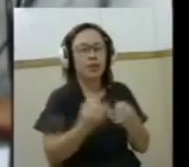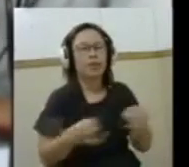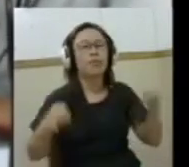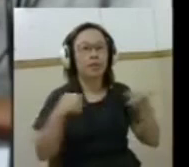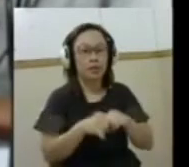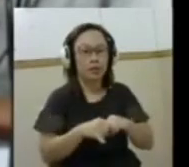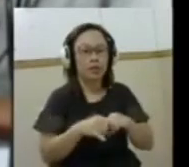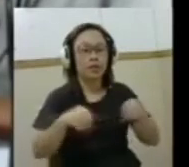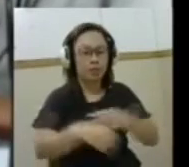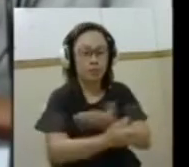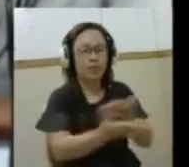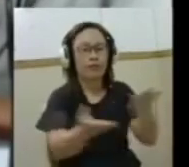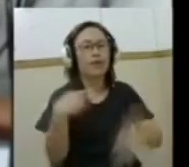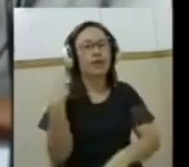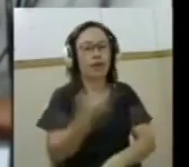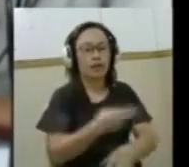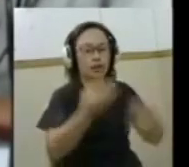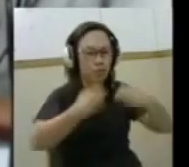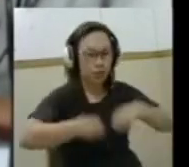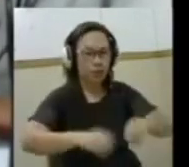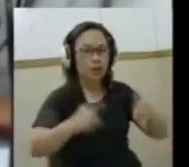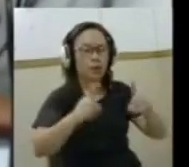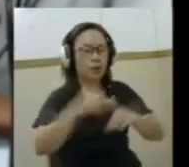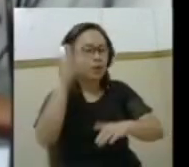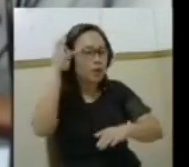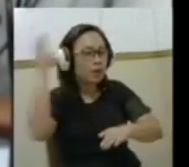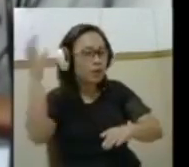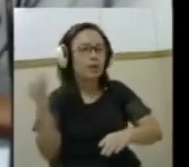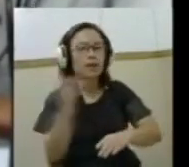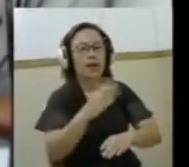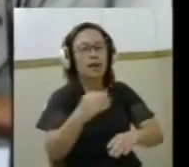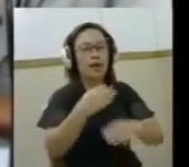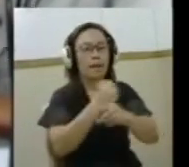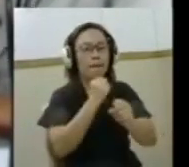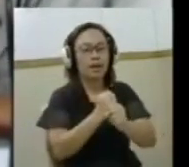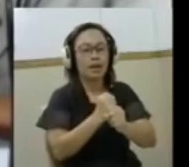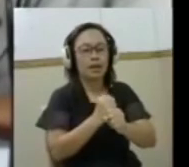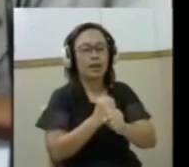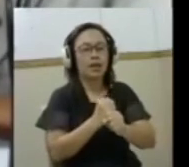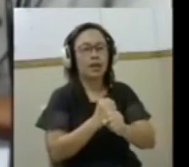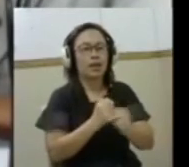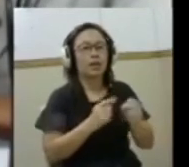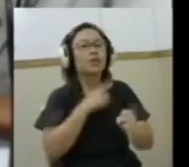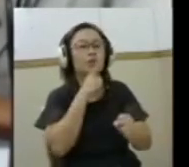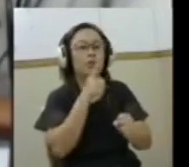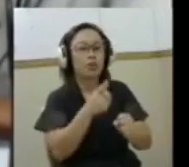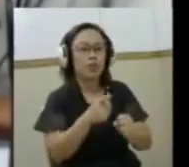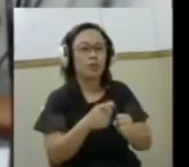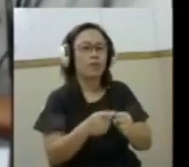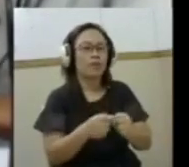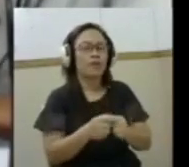because it provides us an opportunity for creativity and for making original contributions to scientific